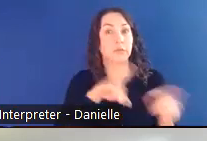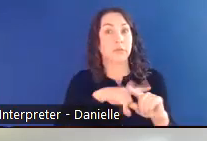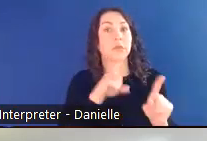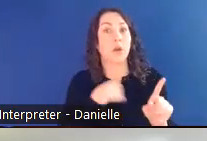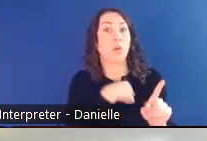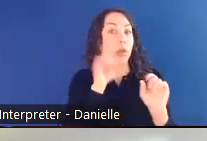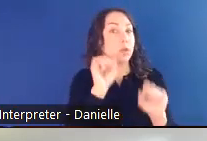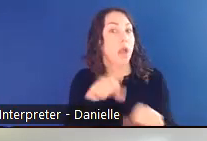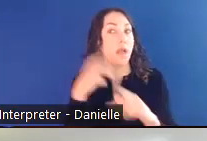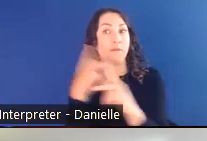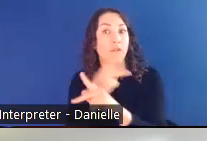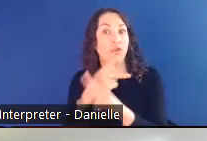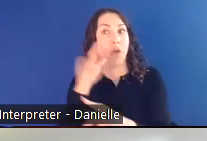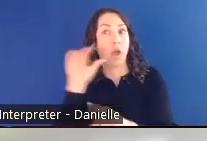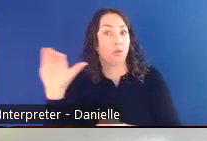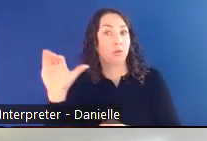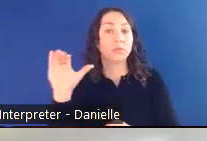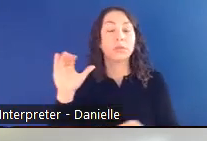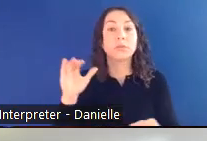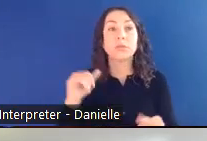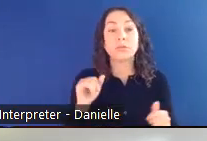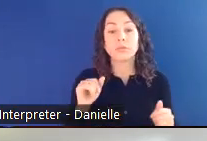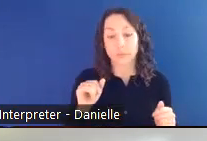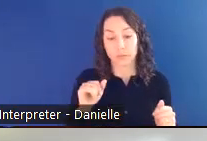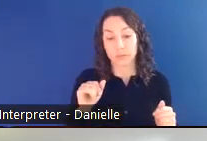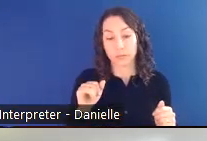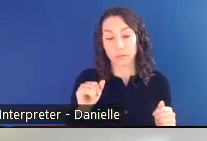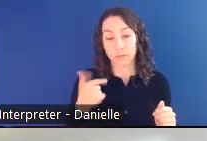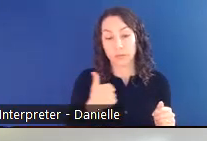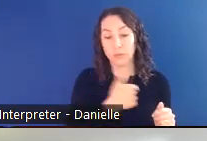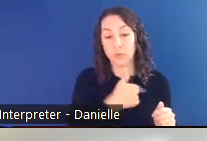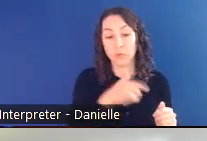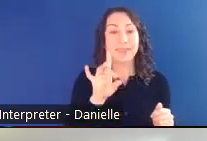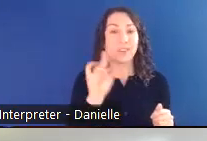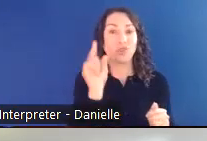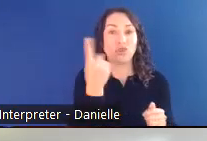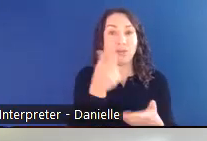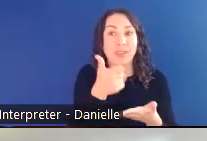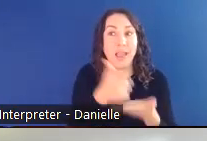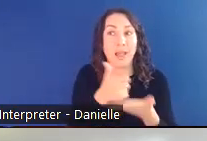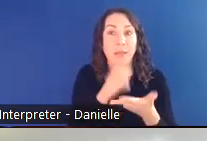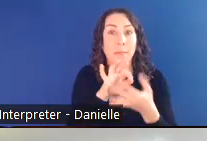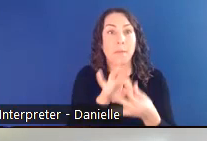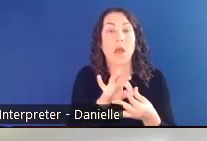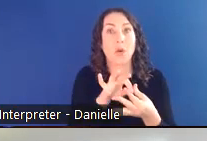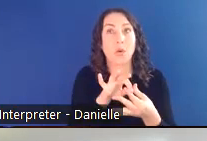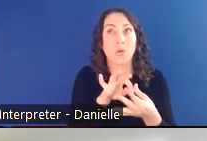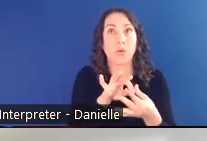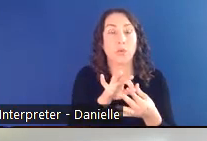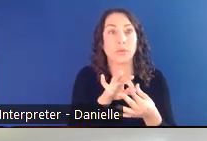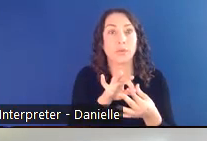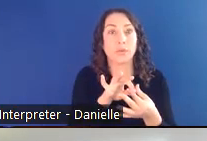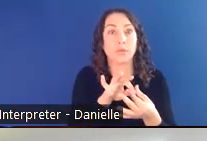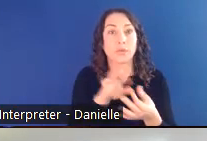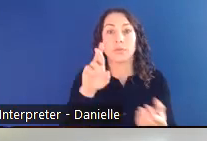we can find out. I don't know about that. We helped assistance. We obviously just helped with the assistance of the with the